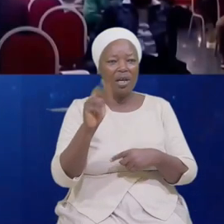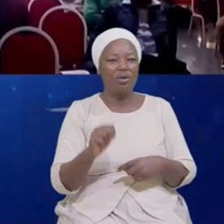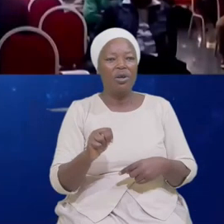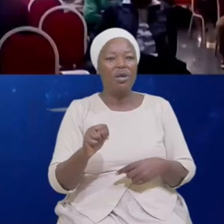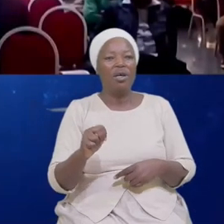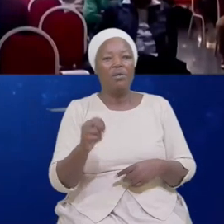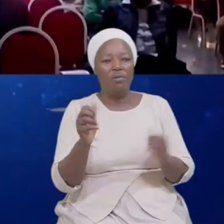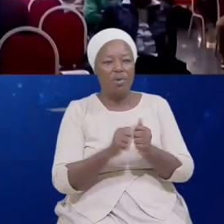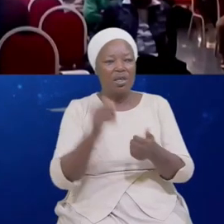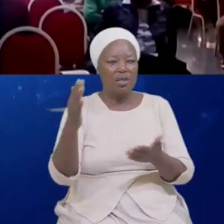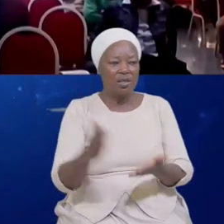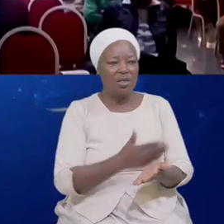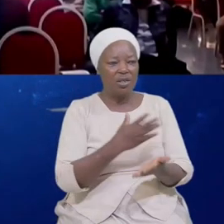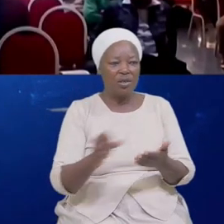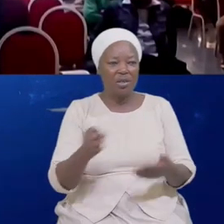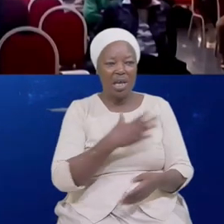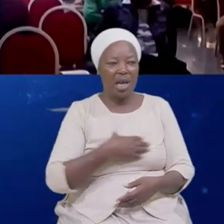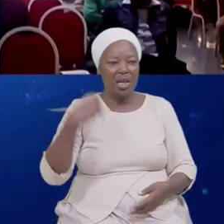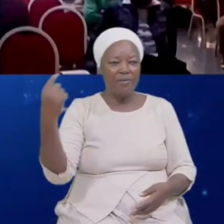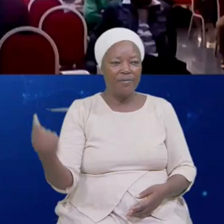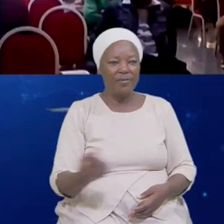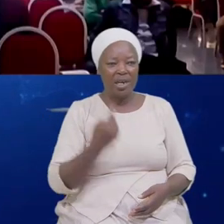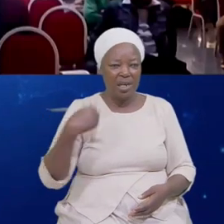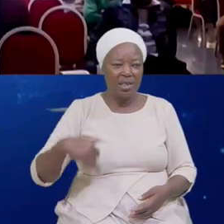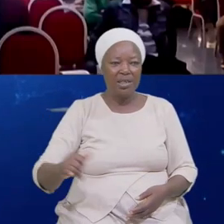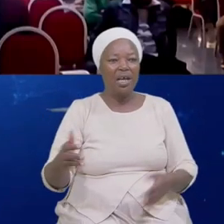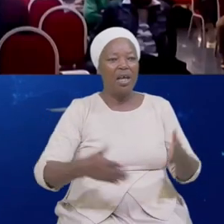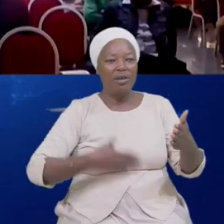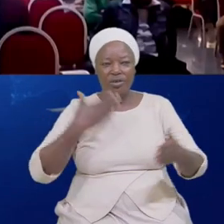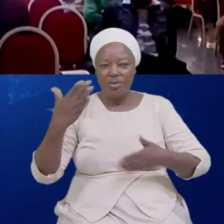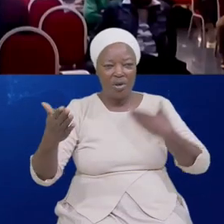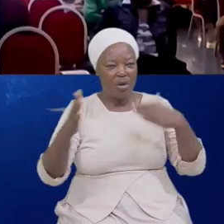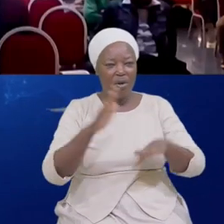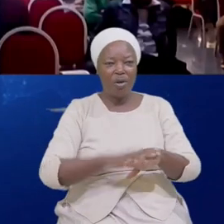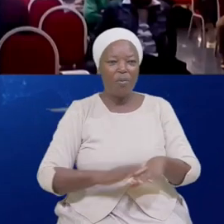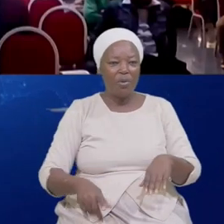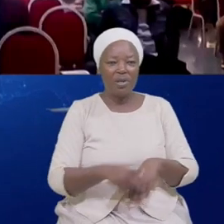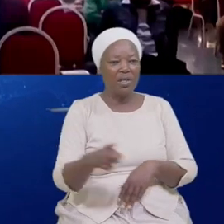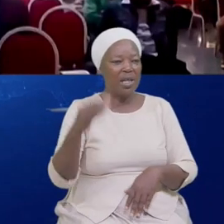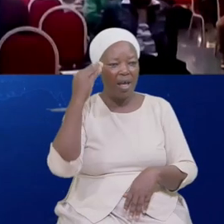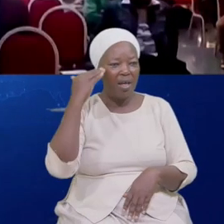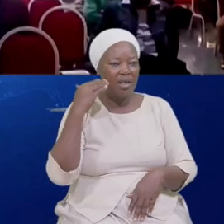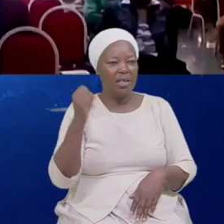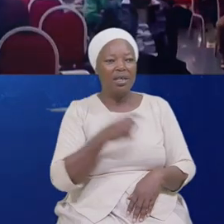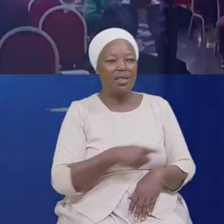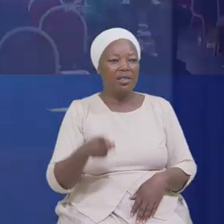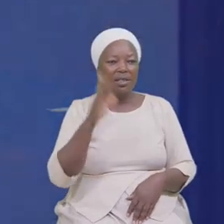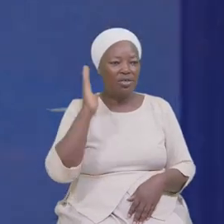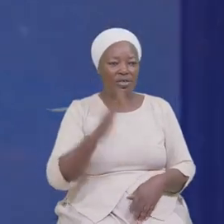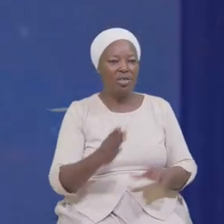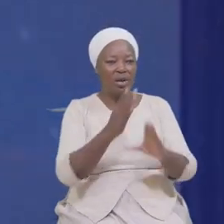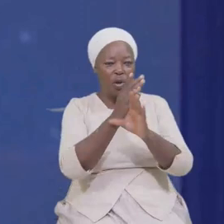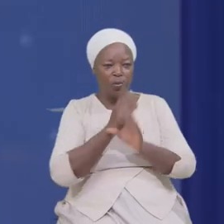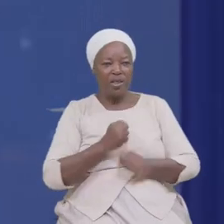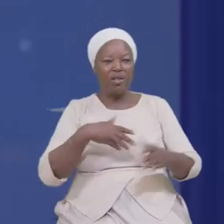with songs and everlasting joy upon their heads. They shall obtain